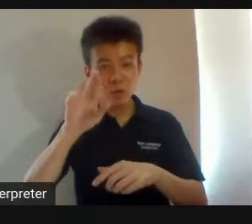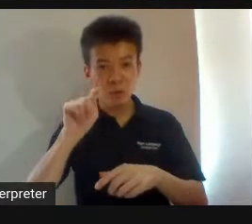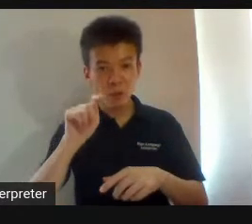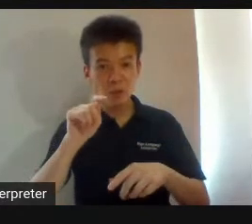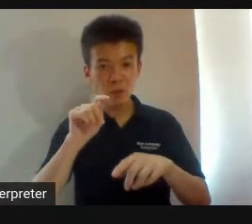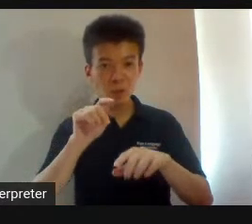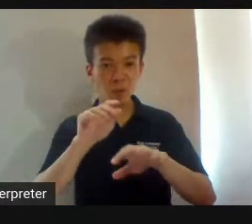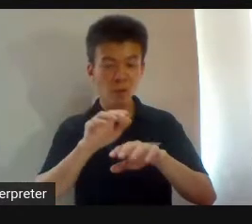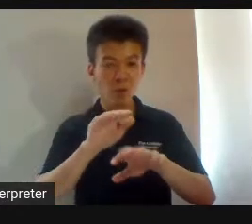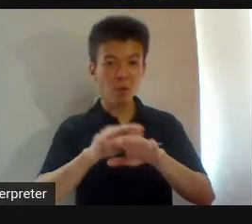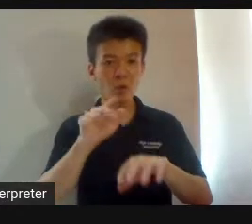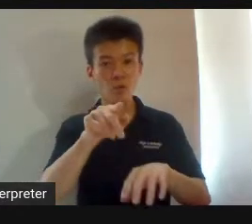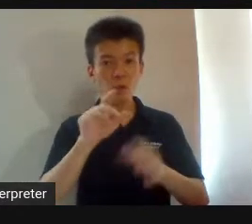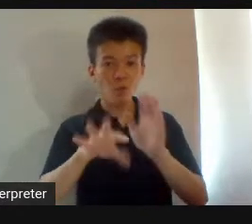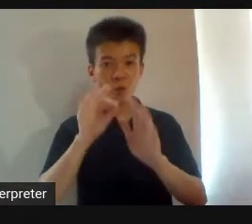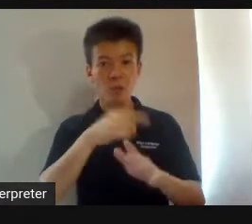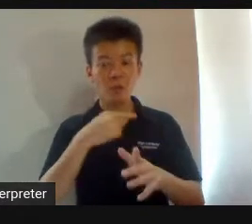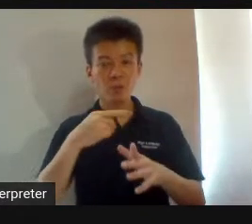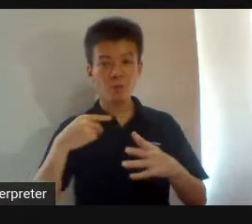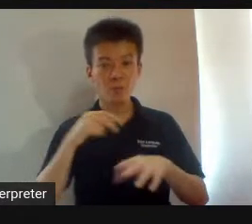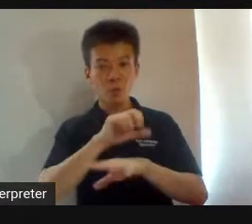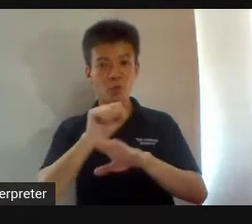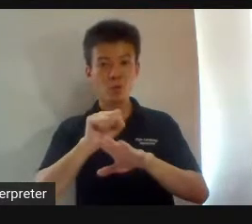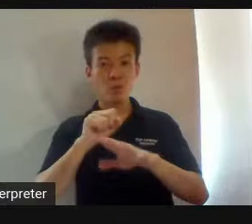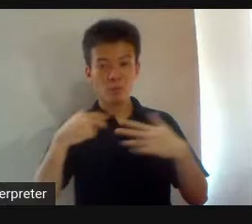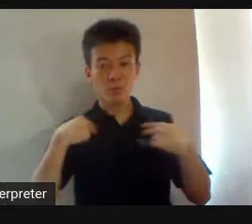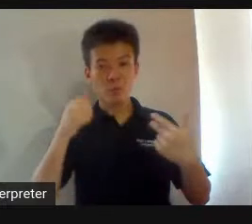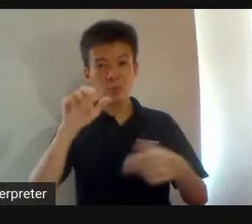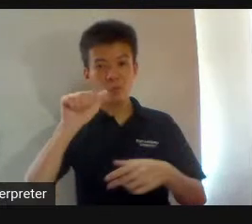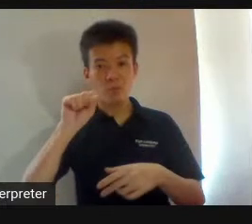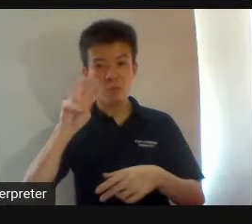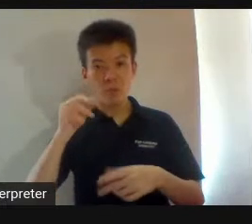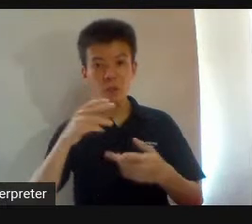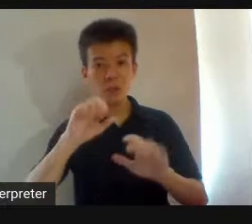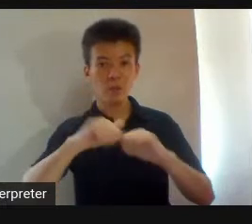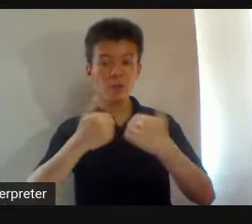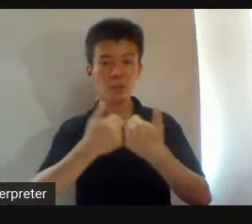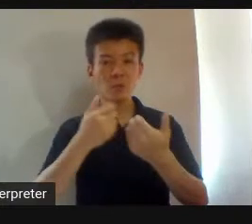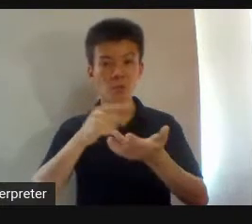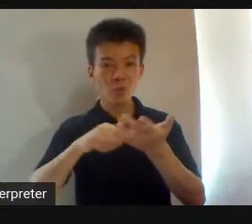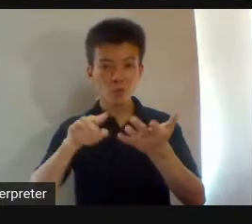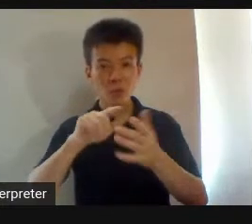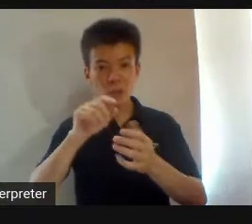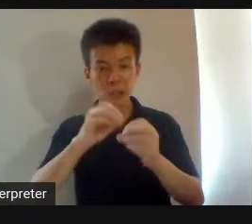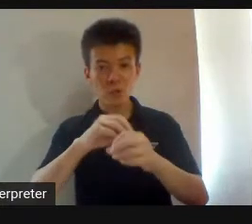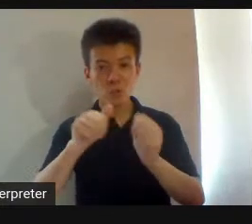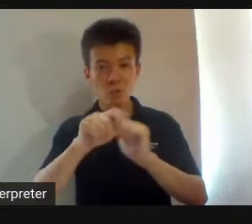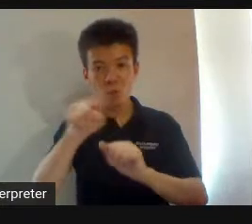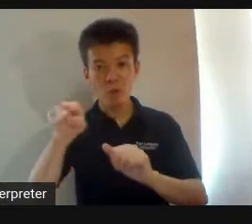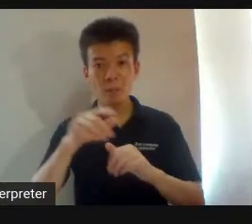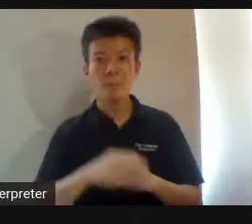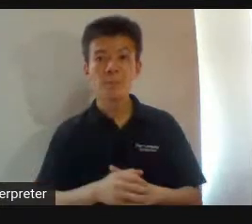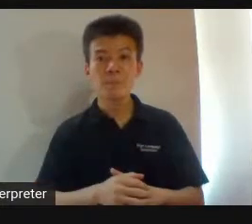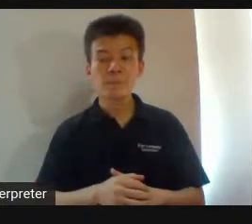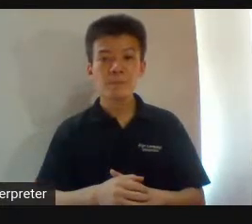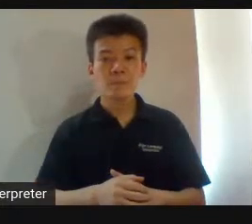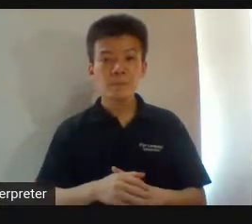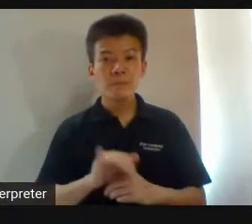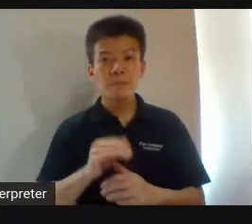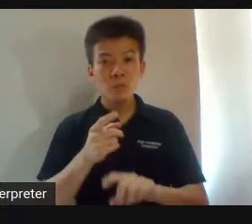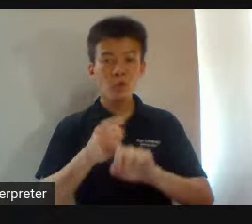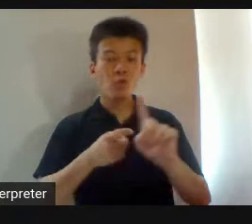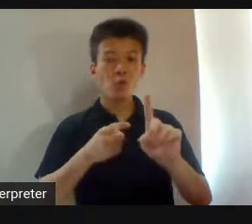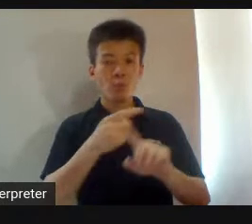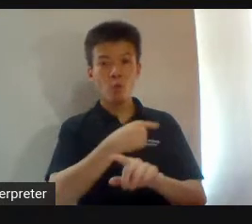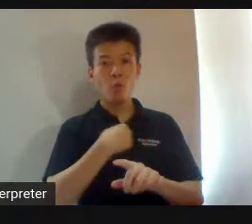us. Superhero Me, SAMH, and SA Deaf, and check in with all of them. Yeah. And from all